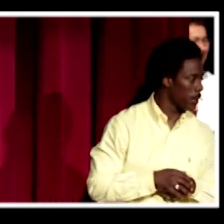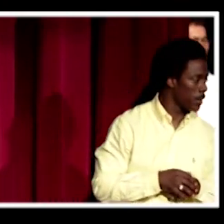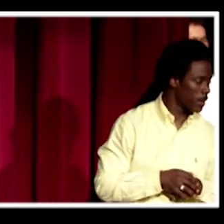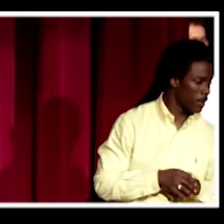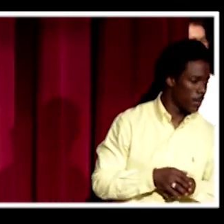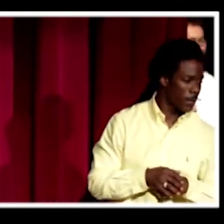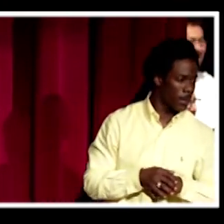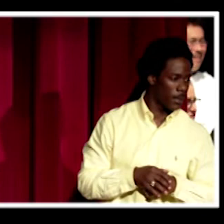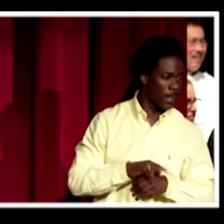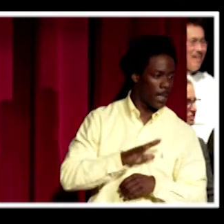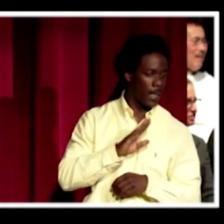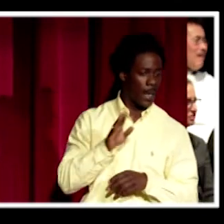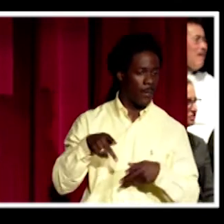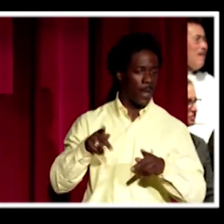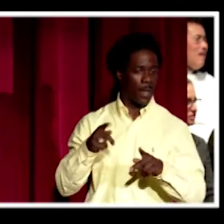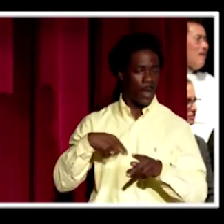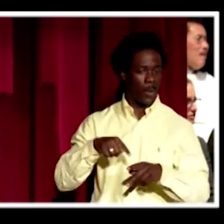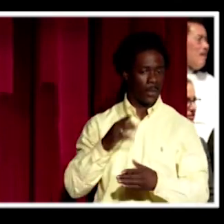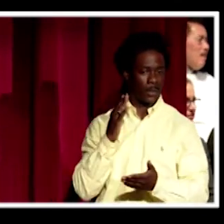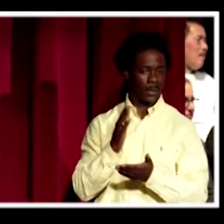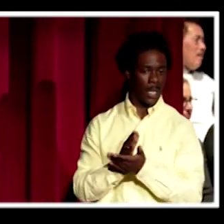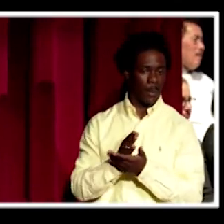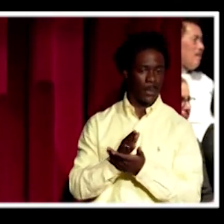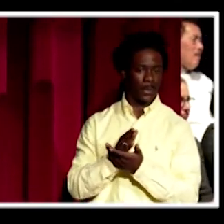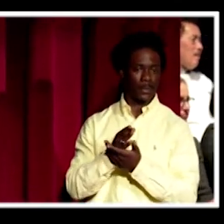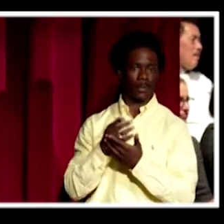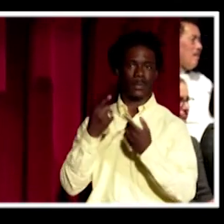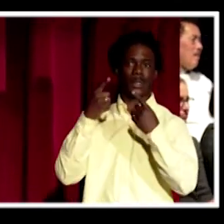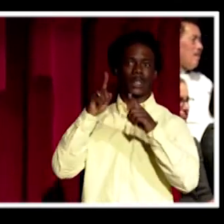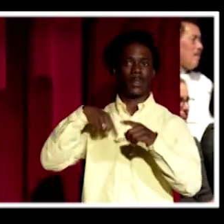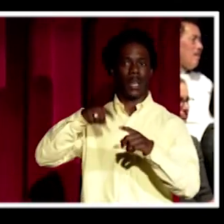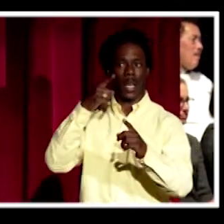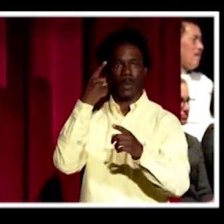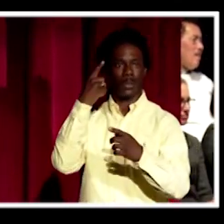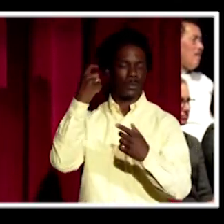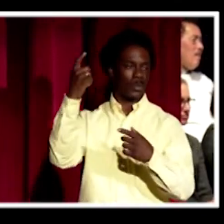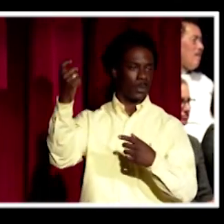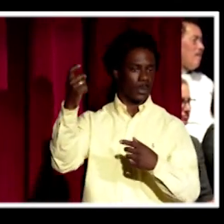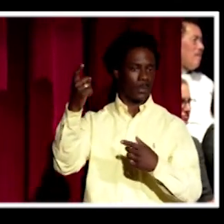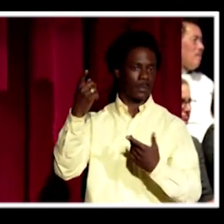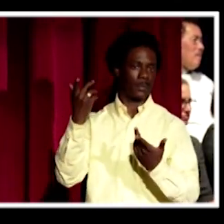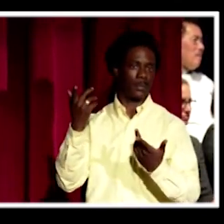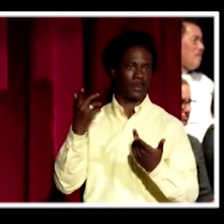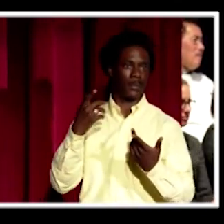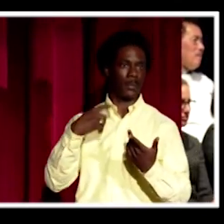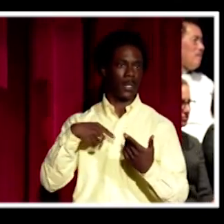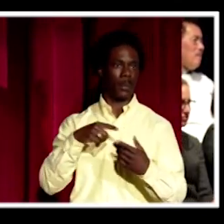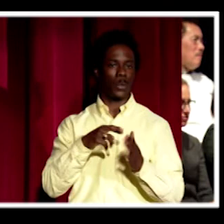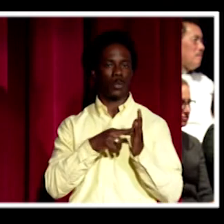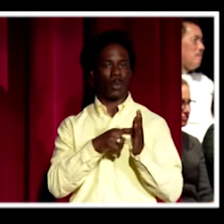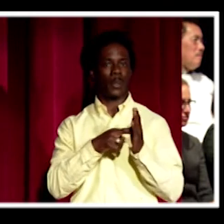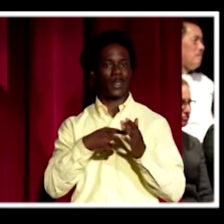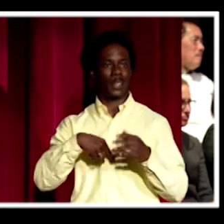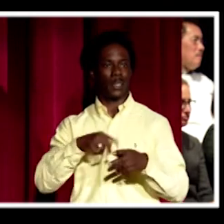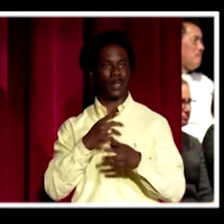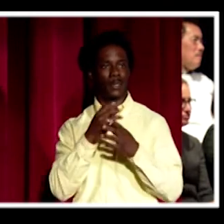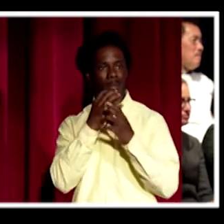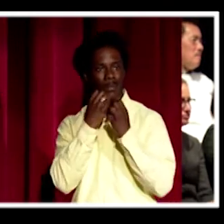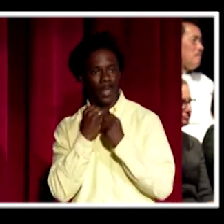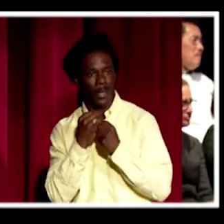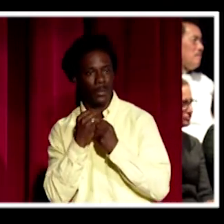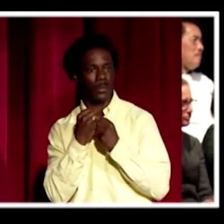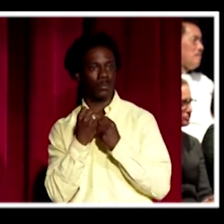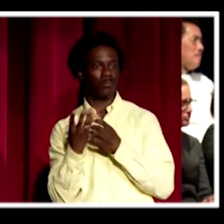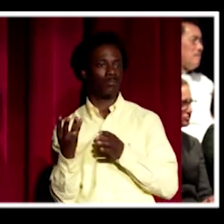never letting it stop us from achieving our dreams. And to be able to represent these values embodied